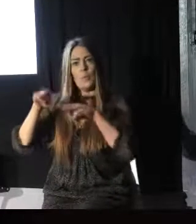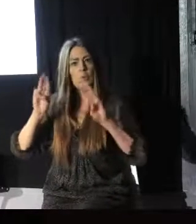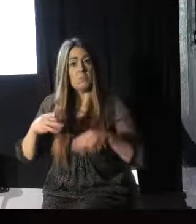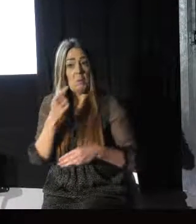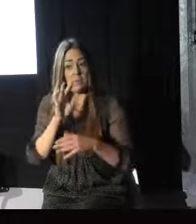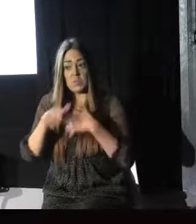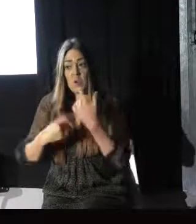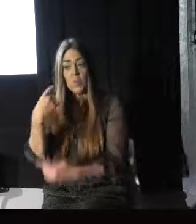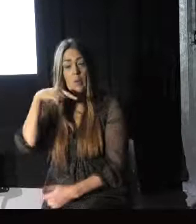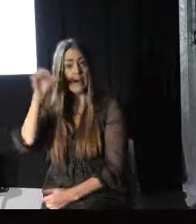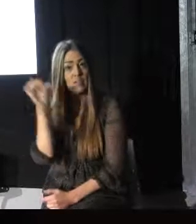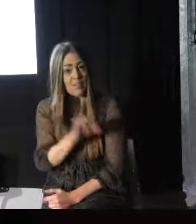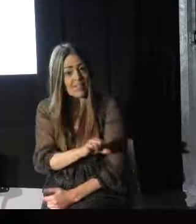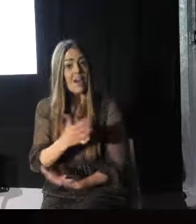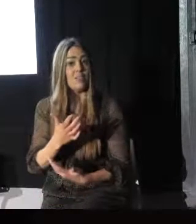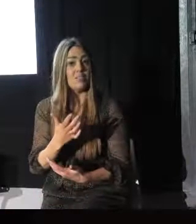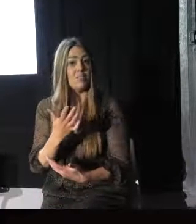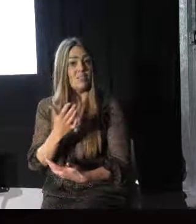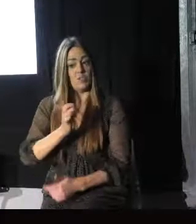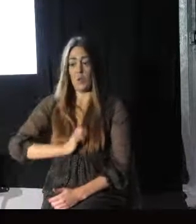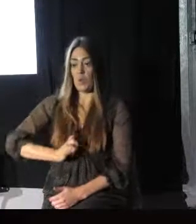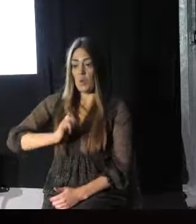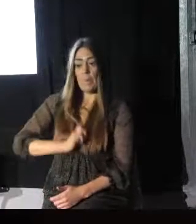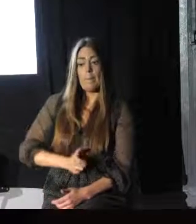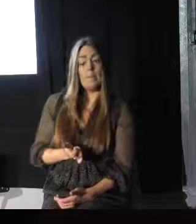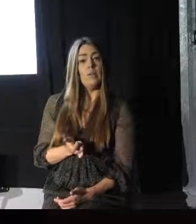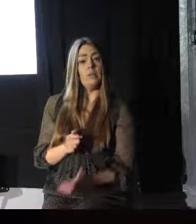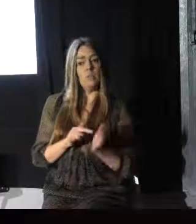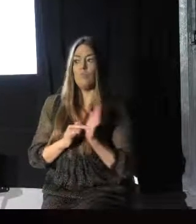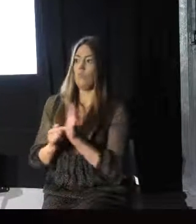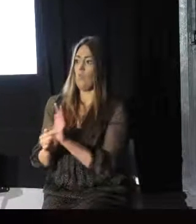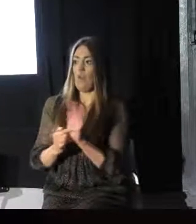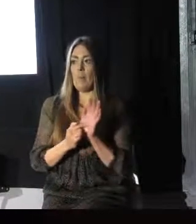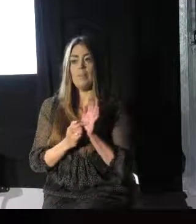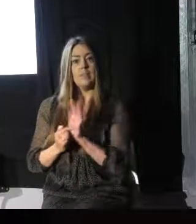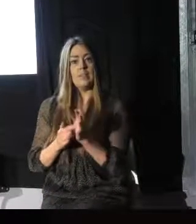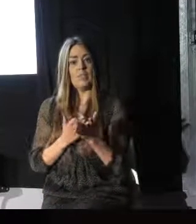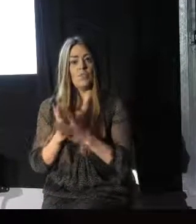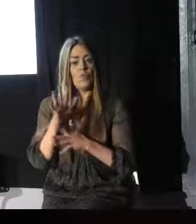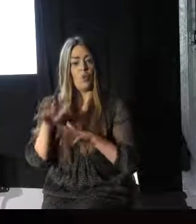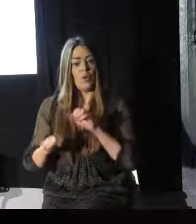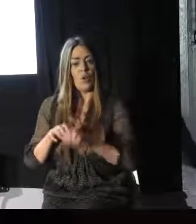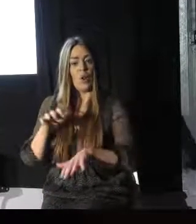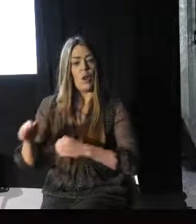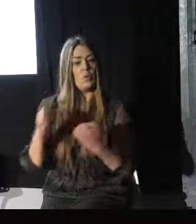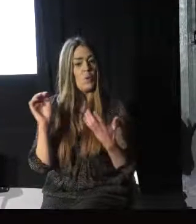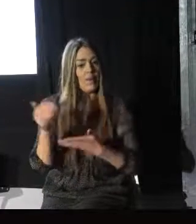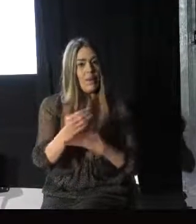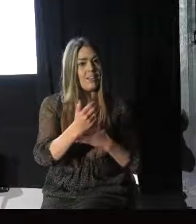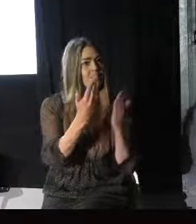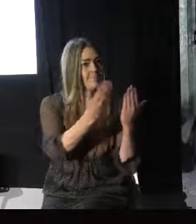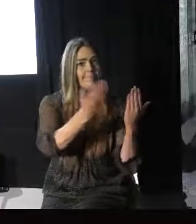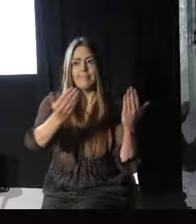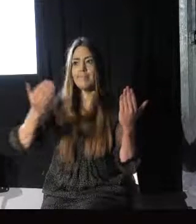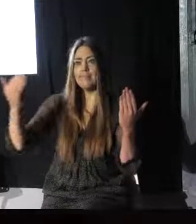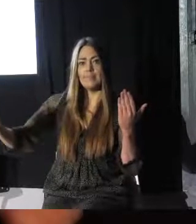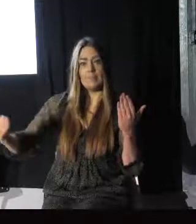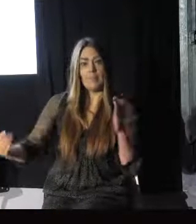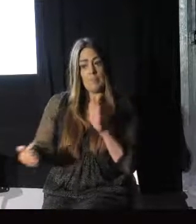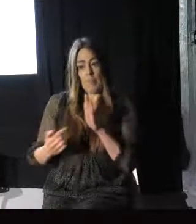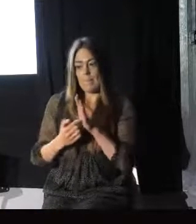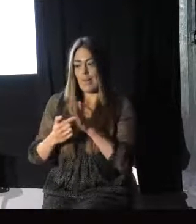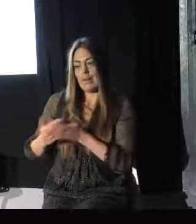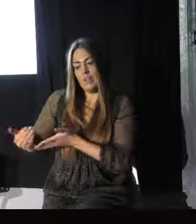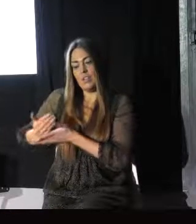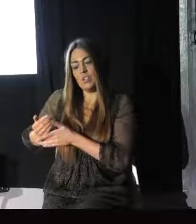more than 100,000 human beings represented in the colonial collections on display, and mainly in the